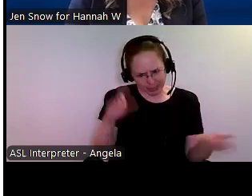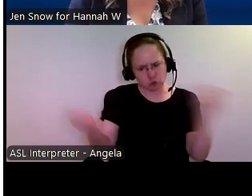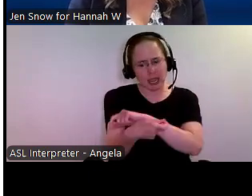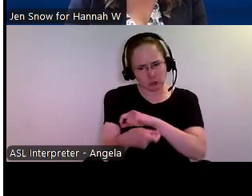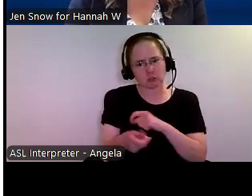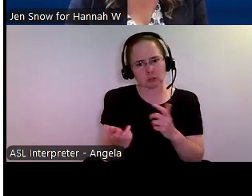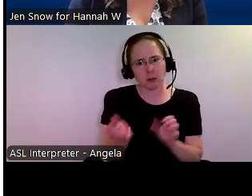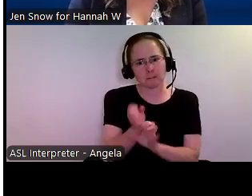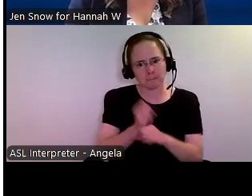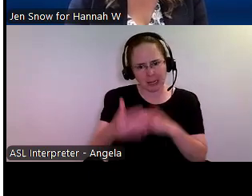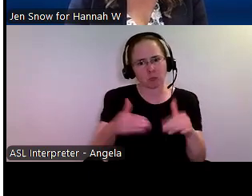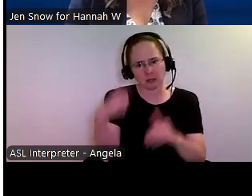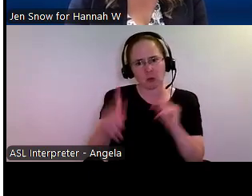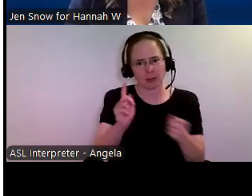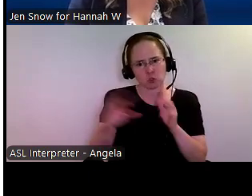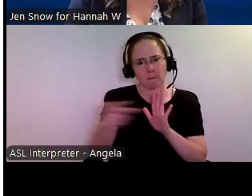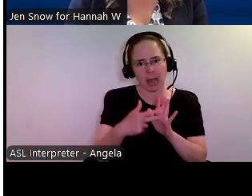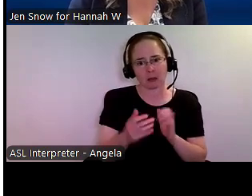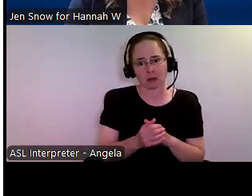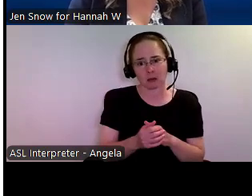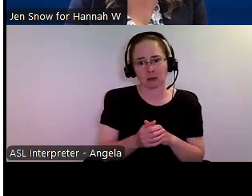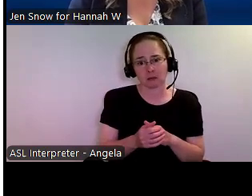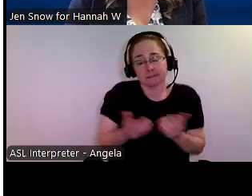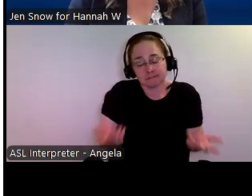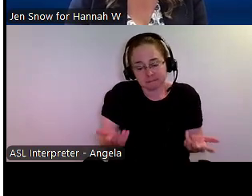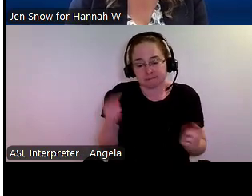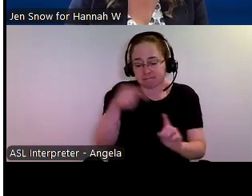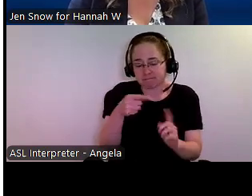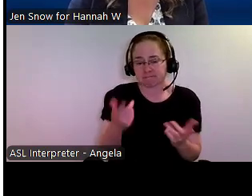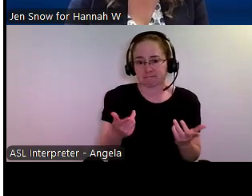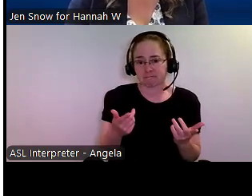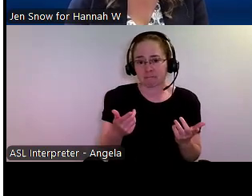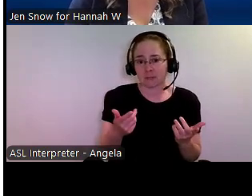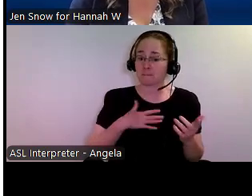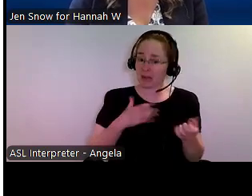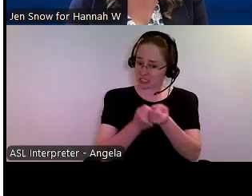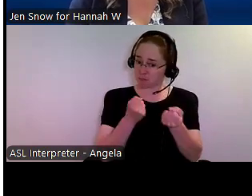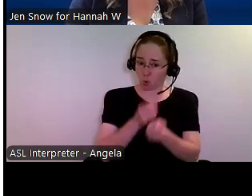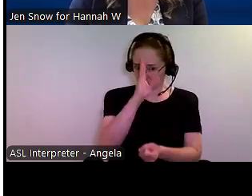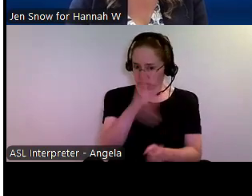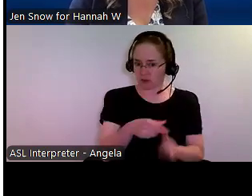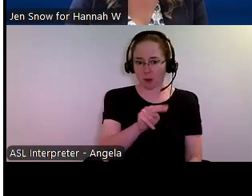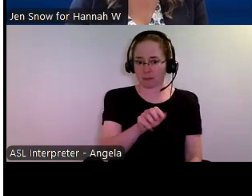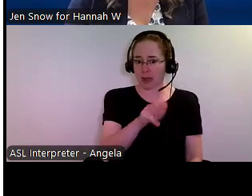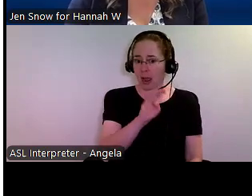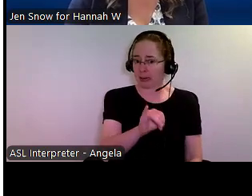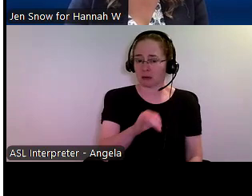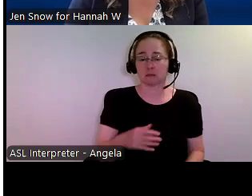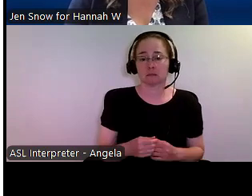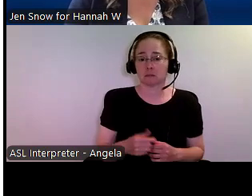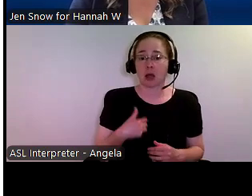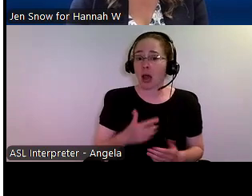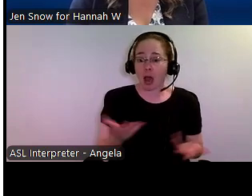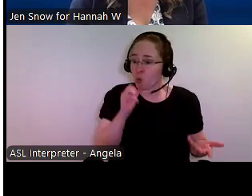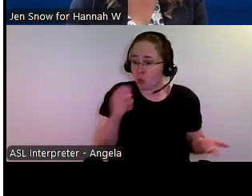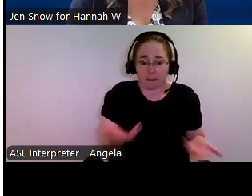make a process for people to come back. So all of that said, I got my support from NAMI, and I wouldn't even be working in the